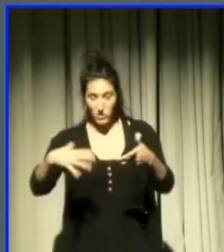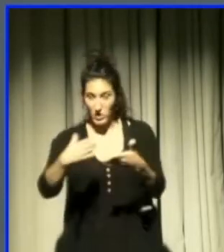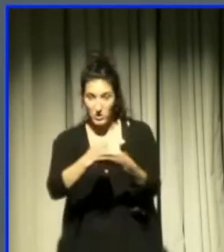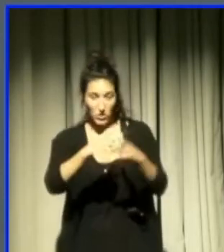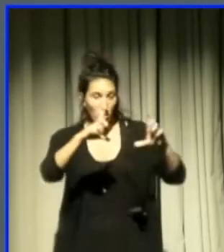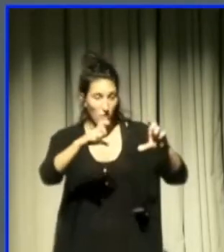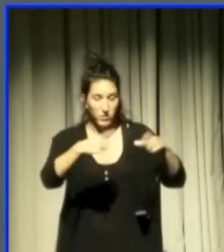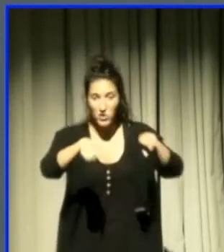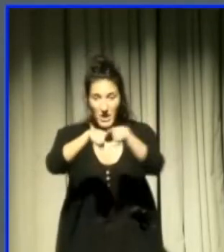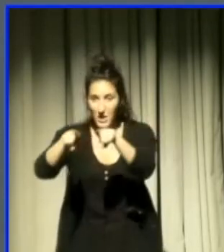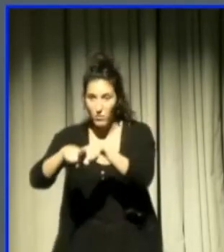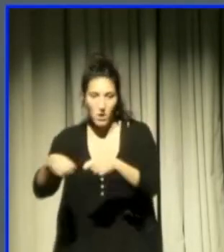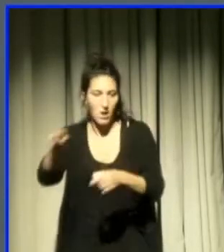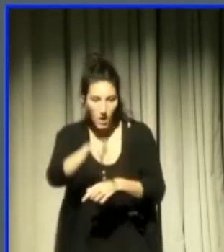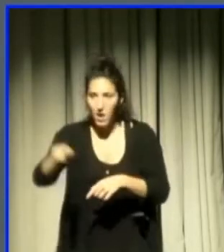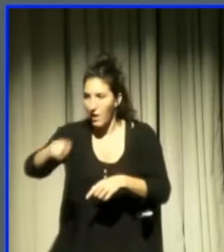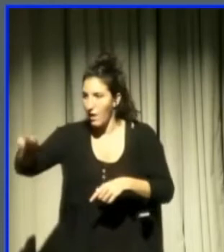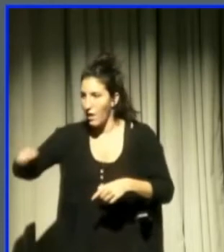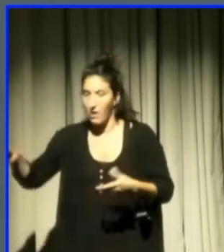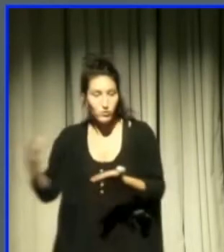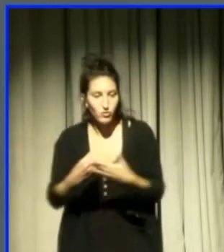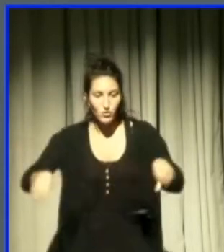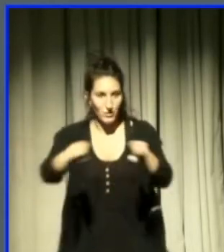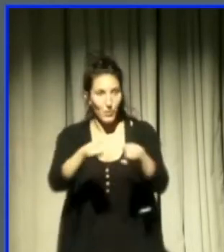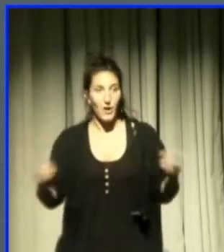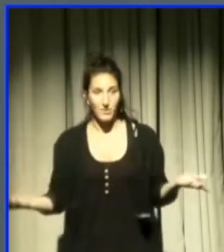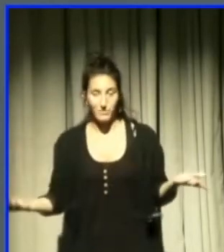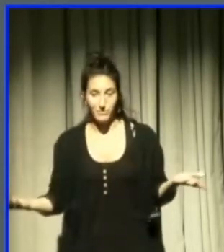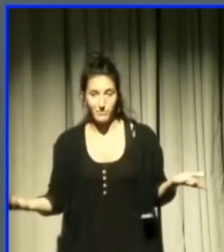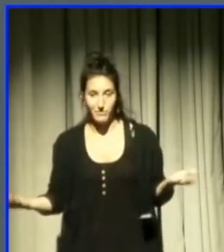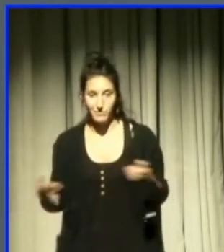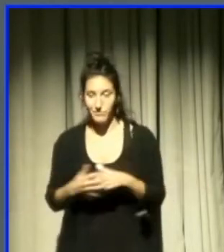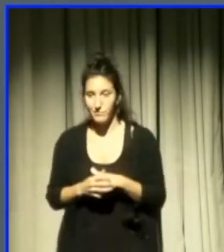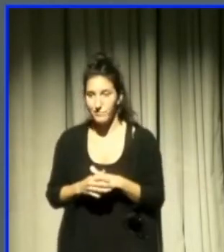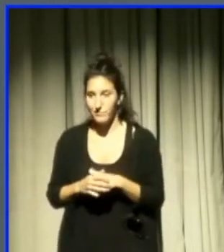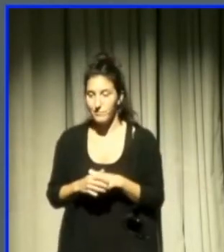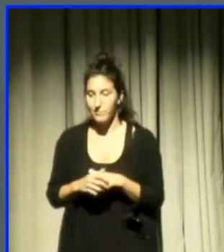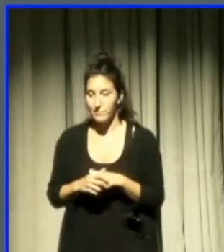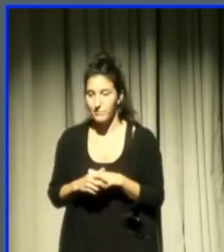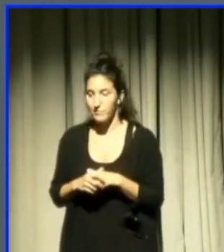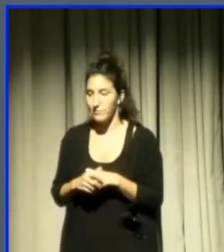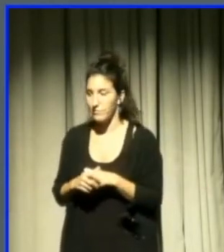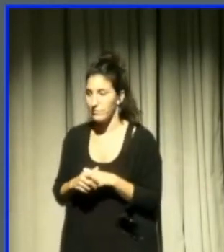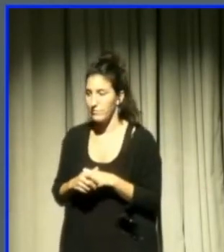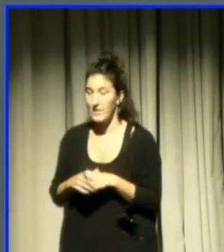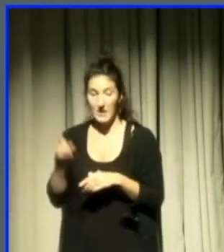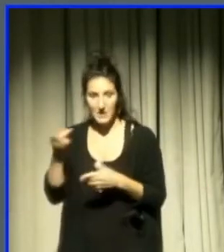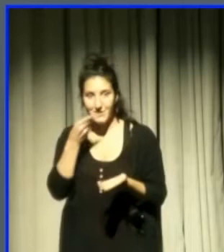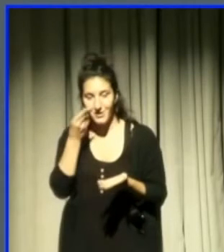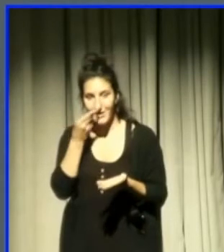So this is actually, I think that it's in your experience, and it's interesting because all these